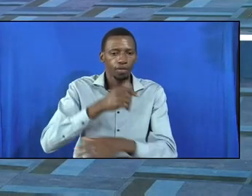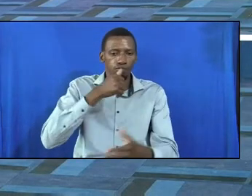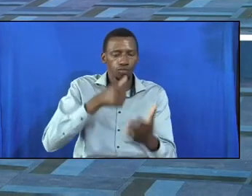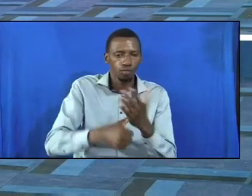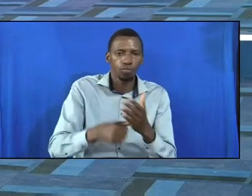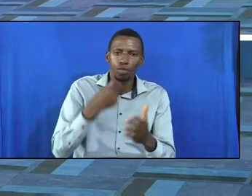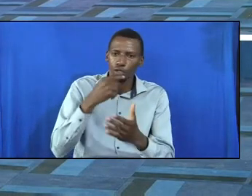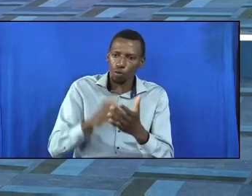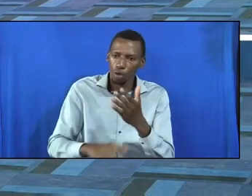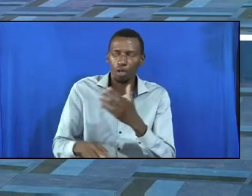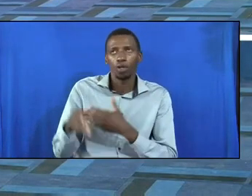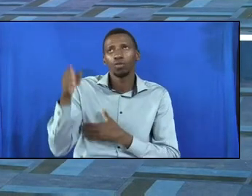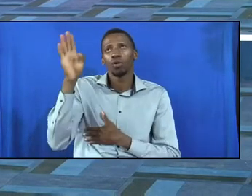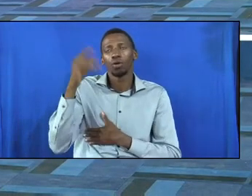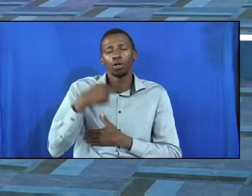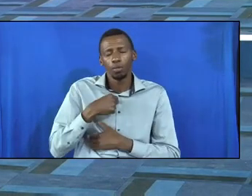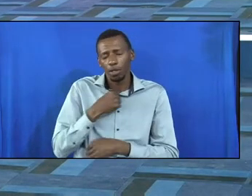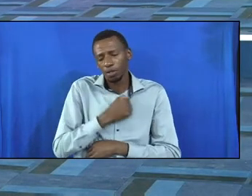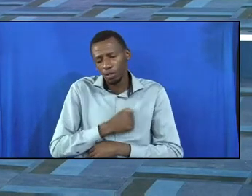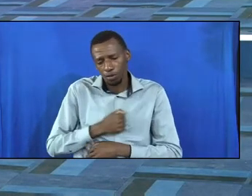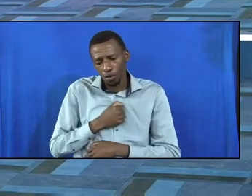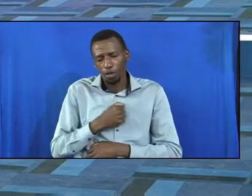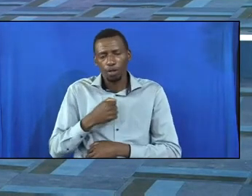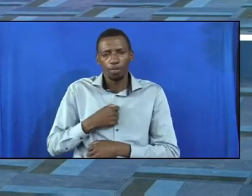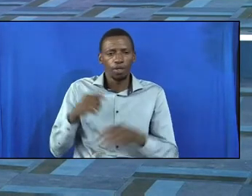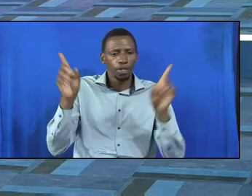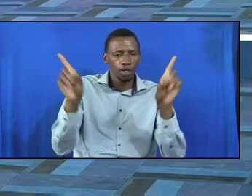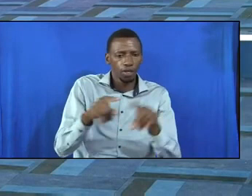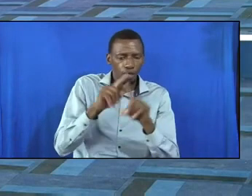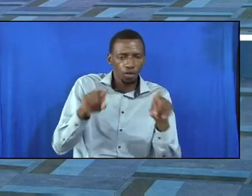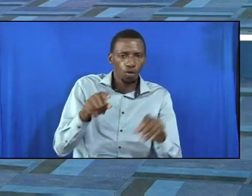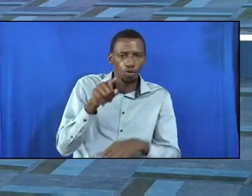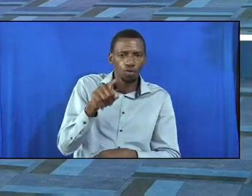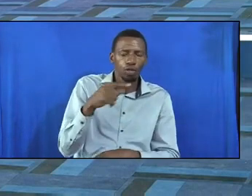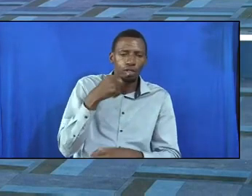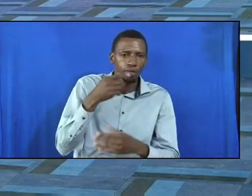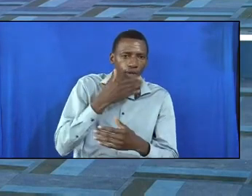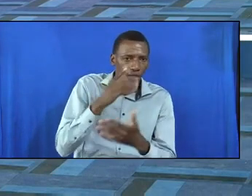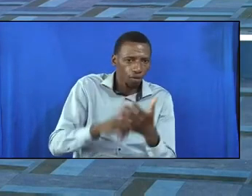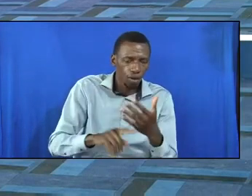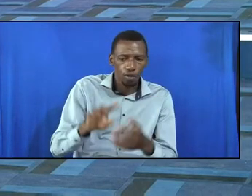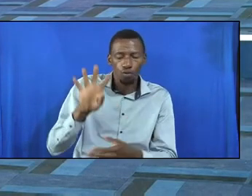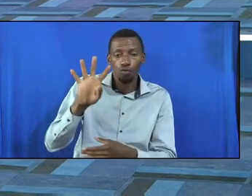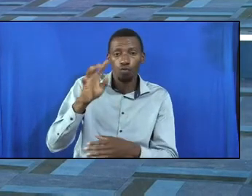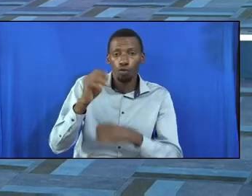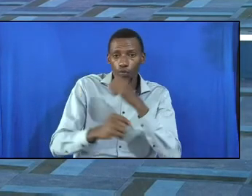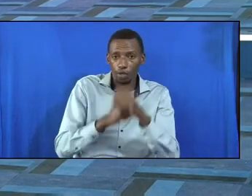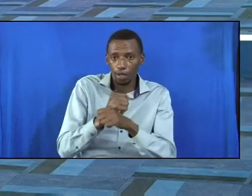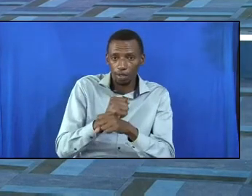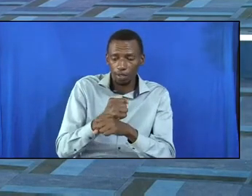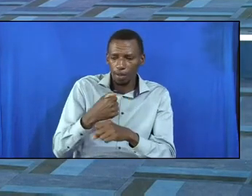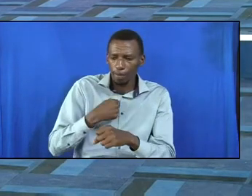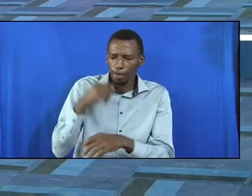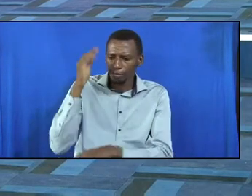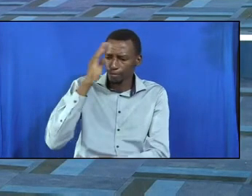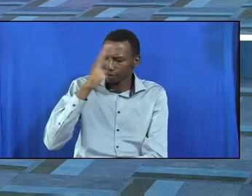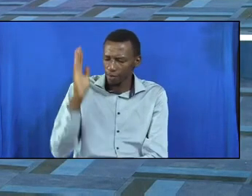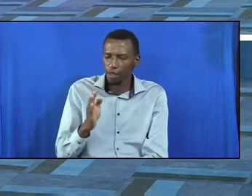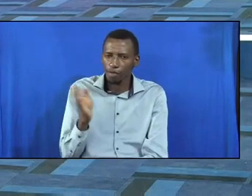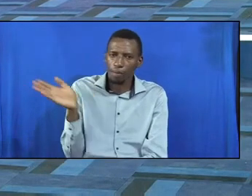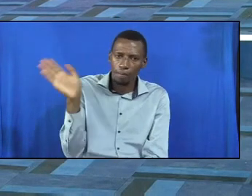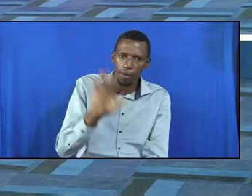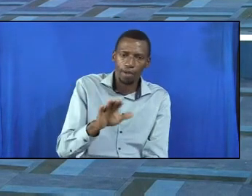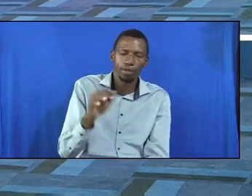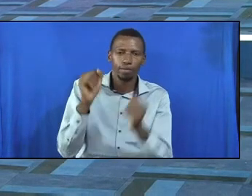sorry for all that I've wronged you. And he said, for the 4 years, I've not yet been returning tithe from my